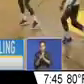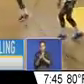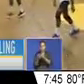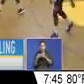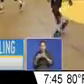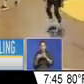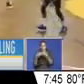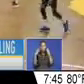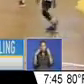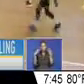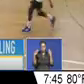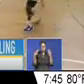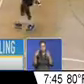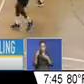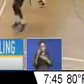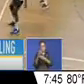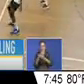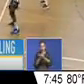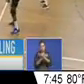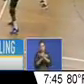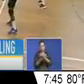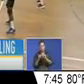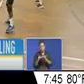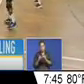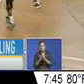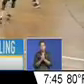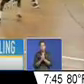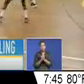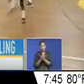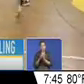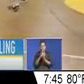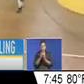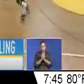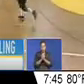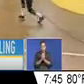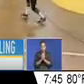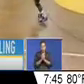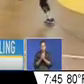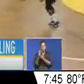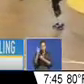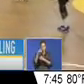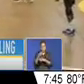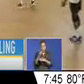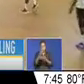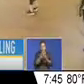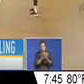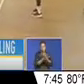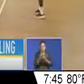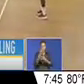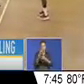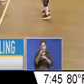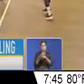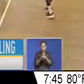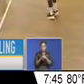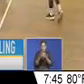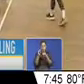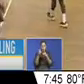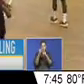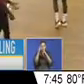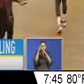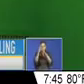only expects the growth to continue. Oh, well, they're going to improve. Like I say earlier, they are 4 months into playing systematic